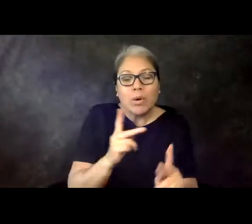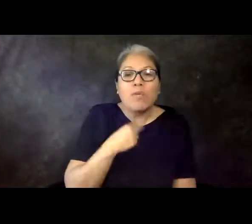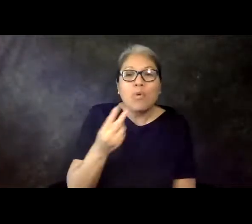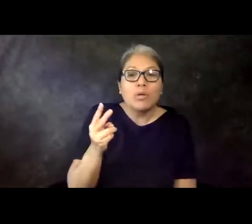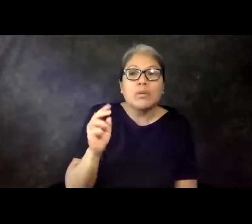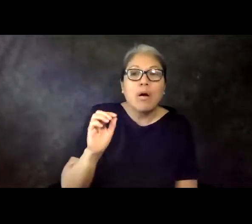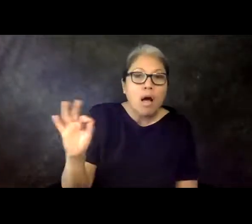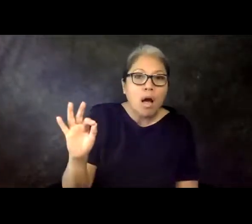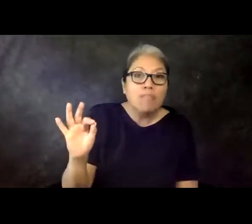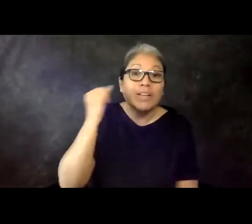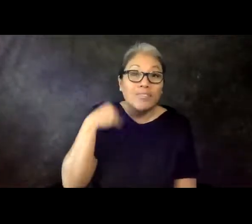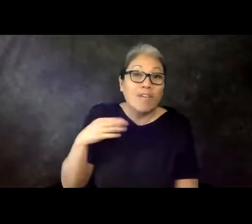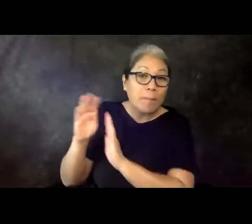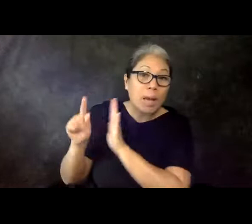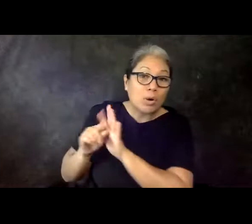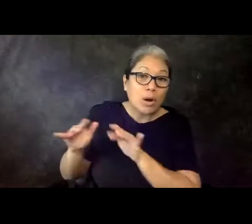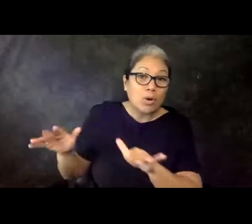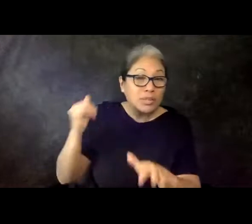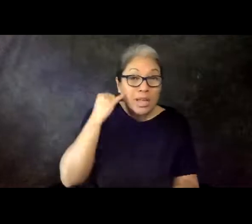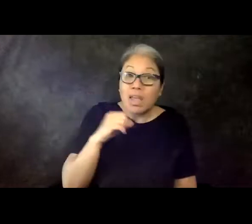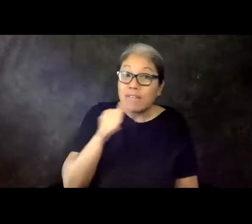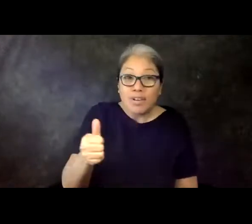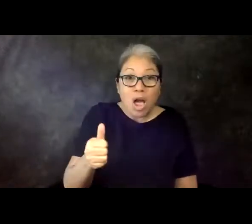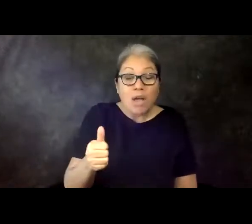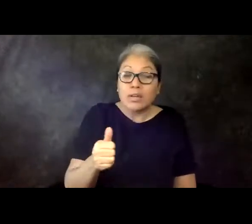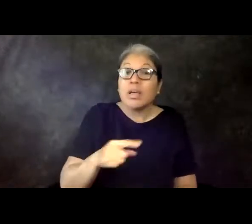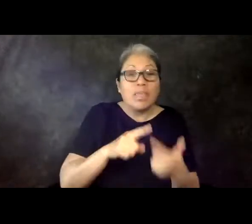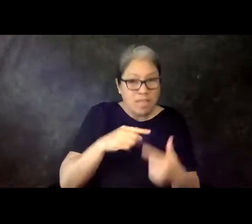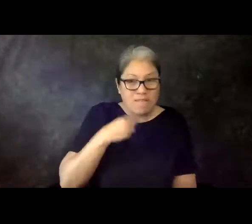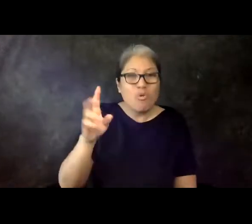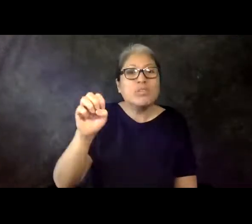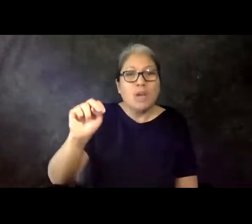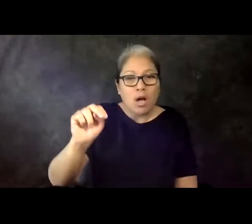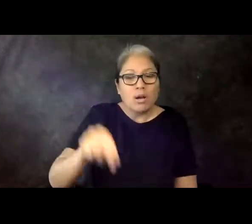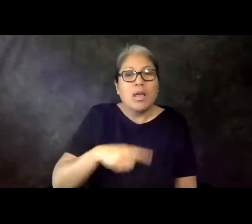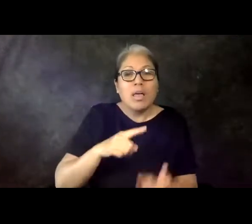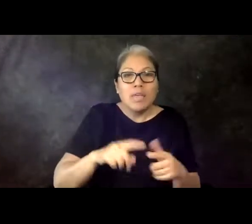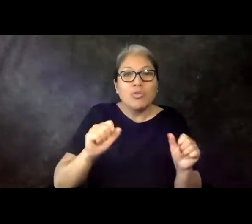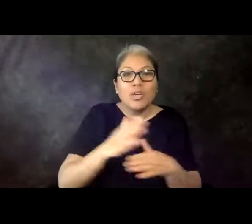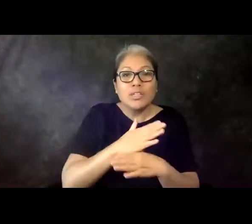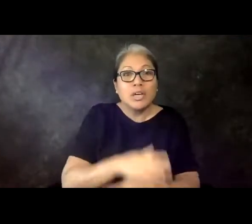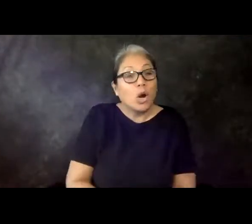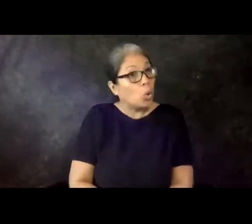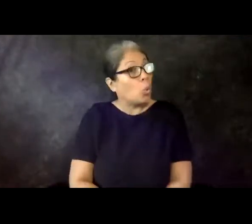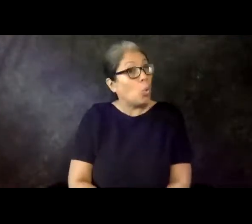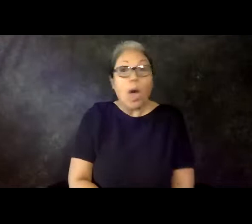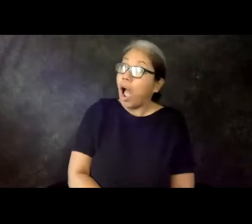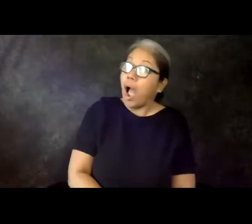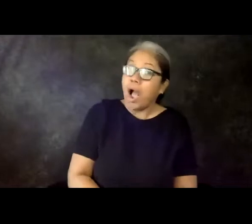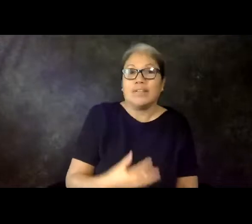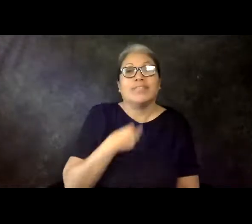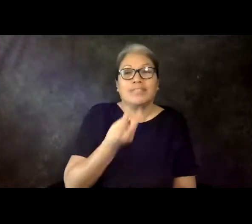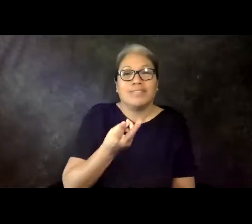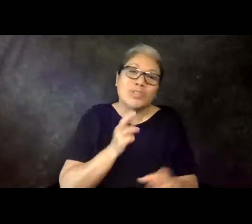have background noise, but if not, feel free to unmute. And you know, you can share your oohs and ahs about what our speakers have to say